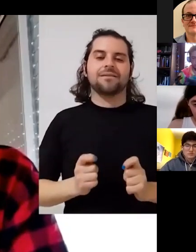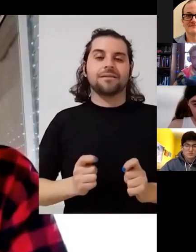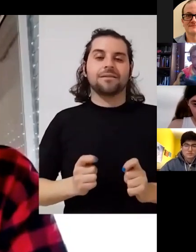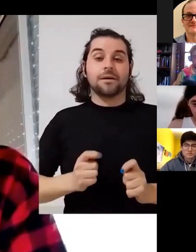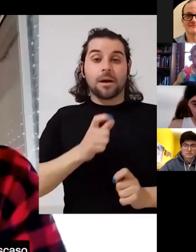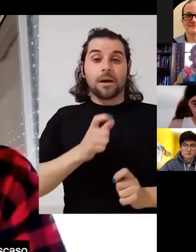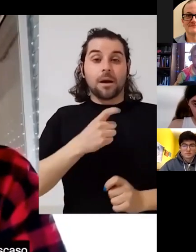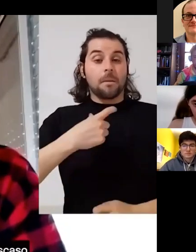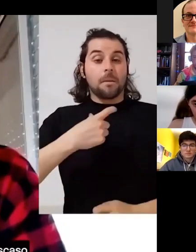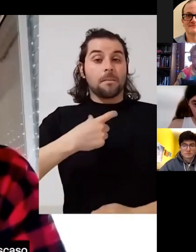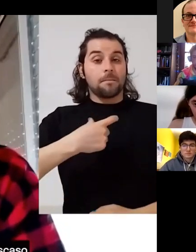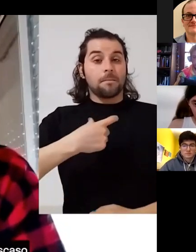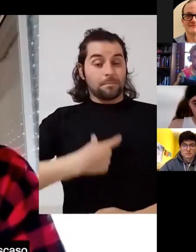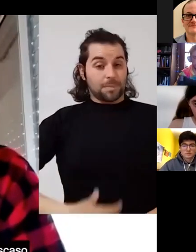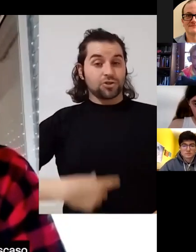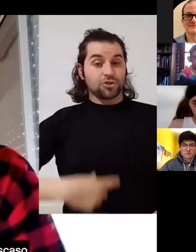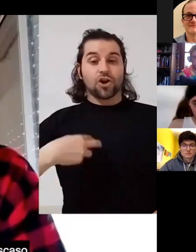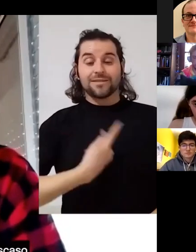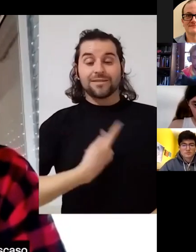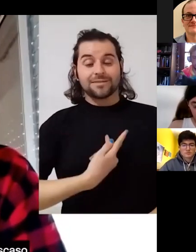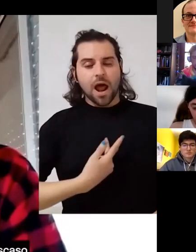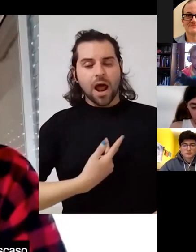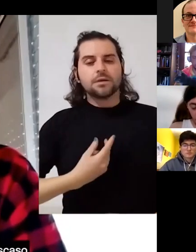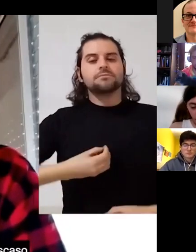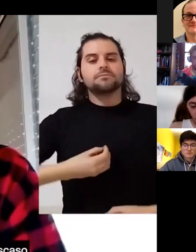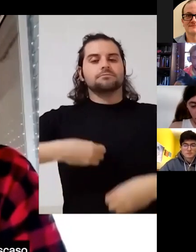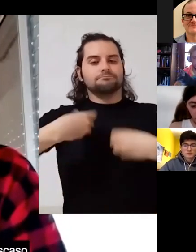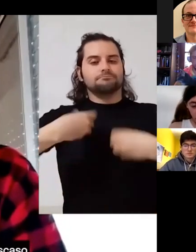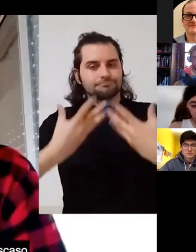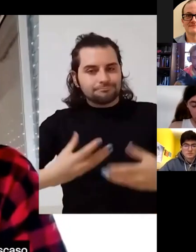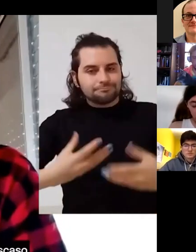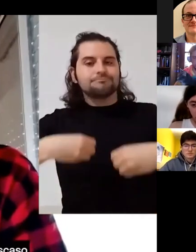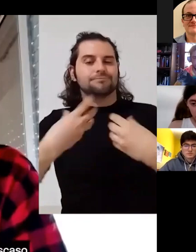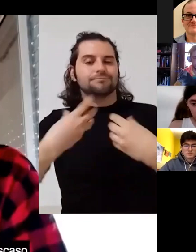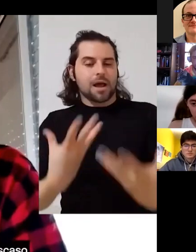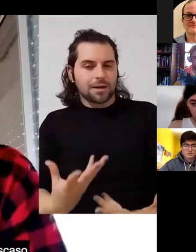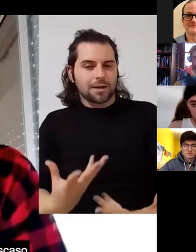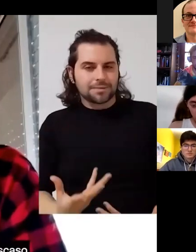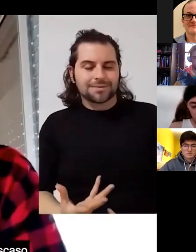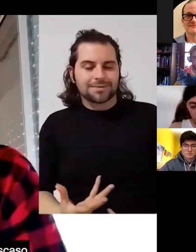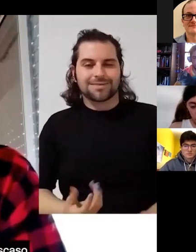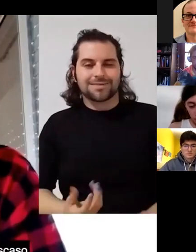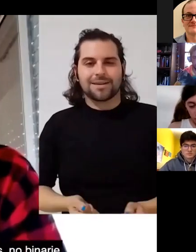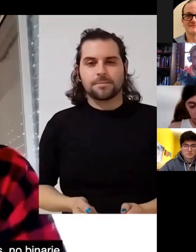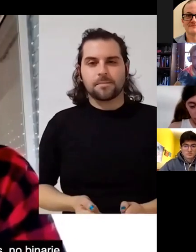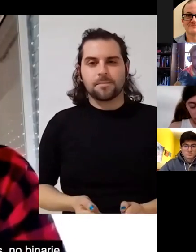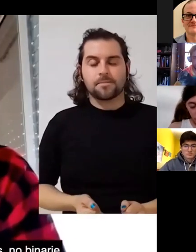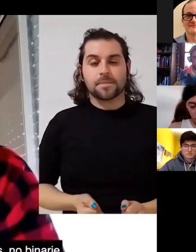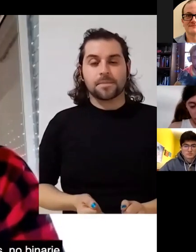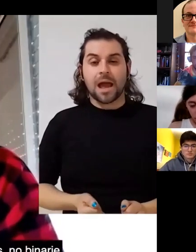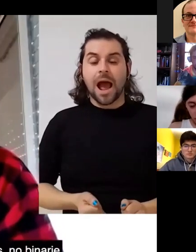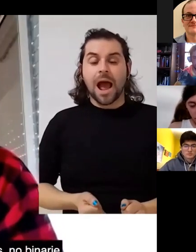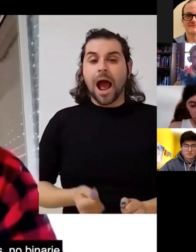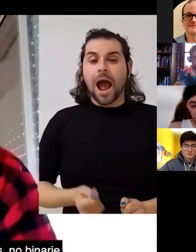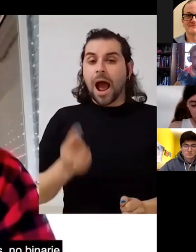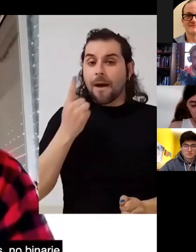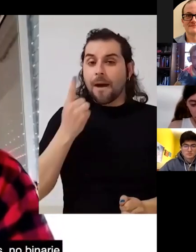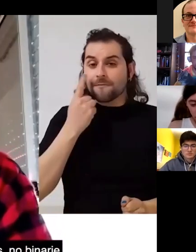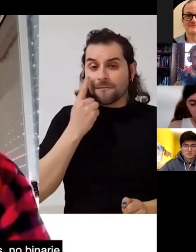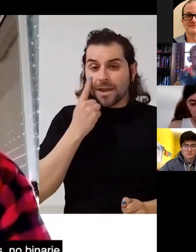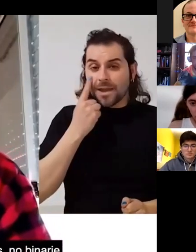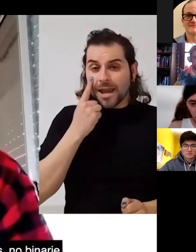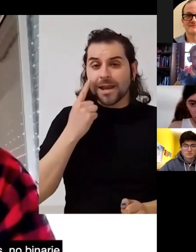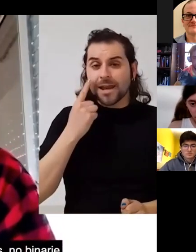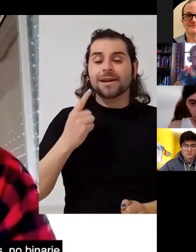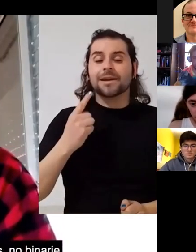to develop our life in the broader sense. This, of course, has a close and an obvious